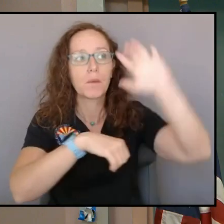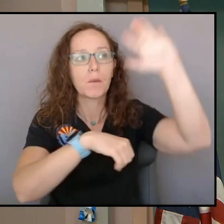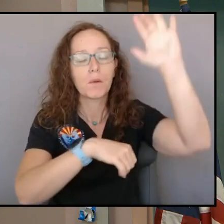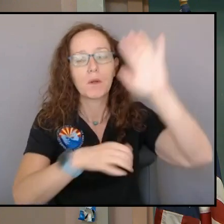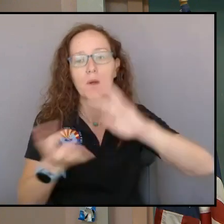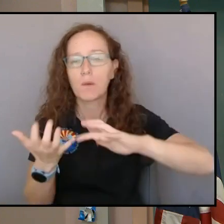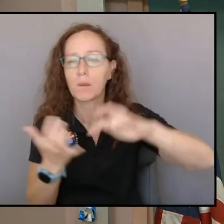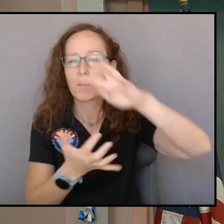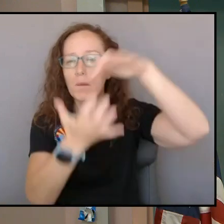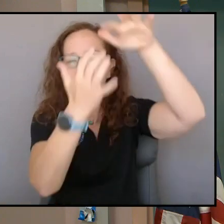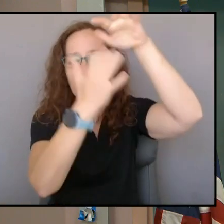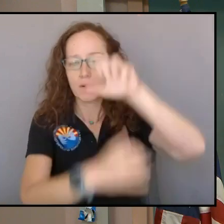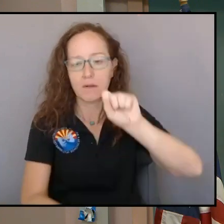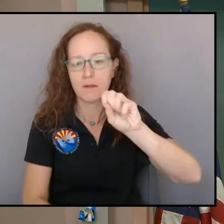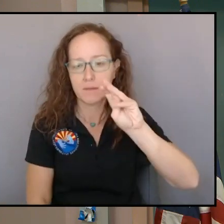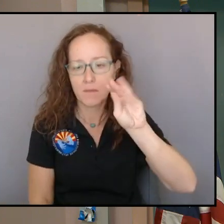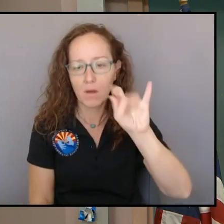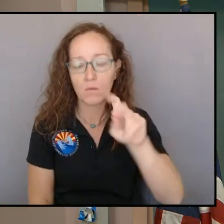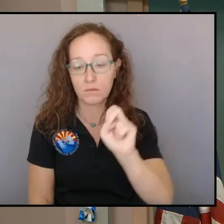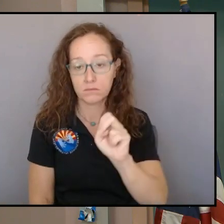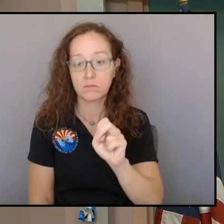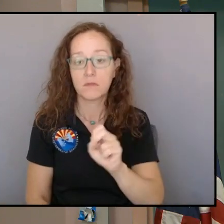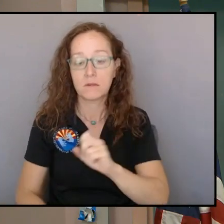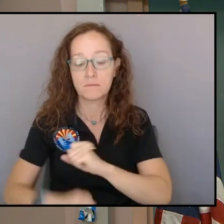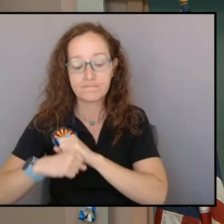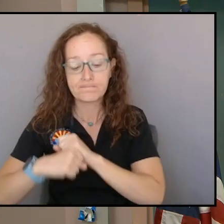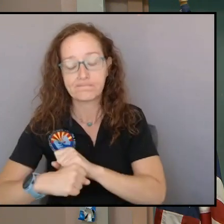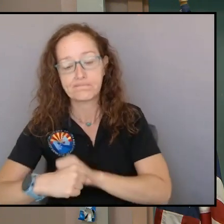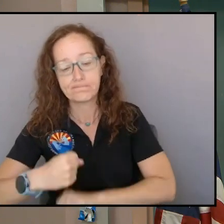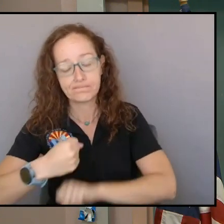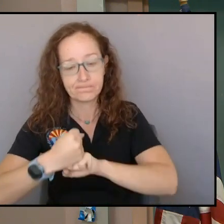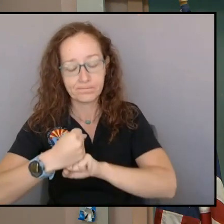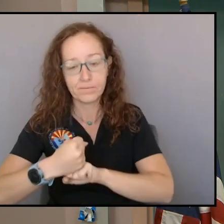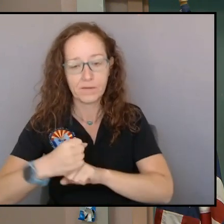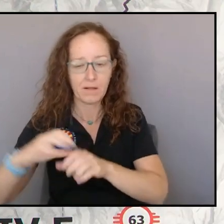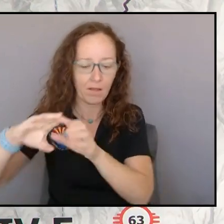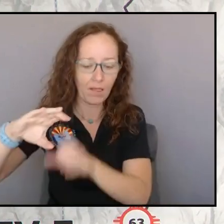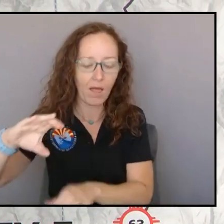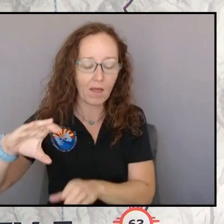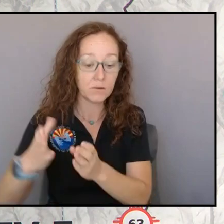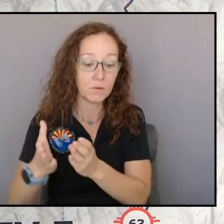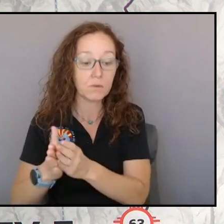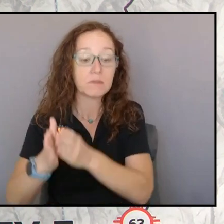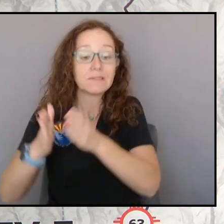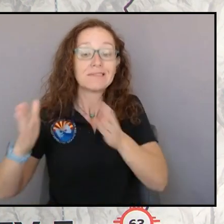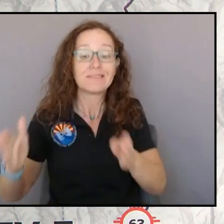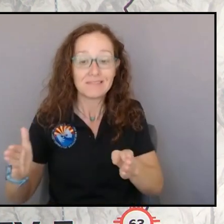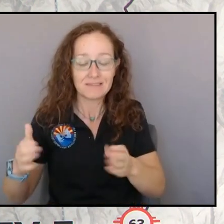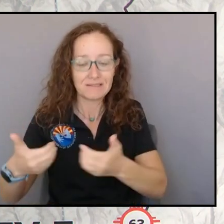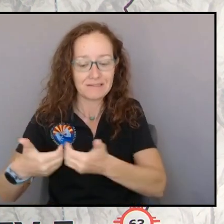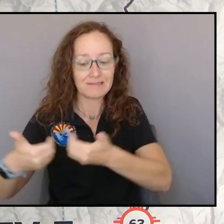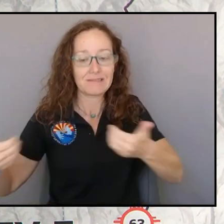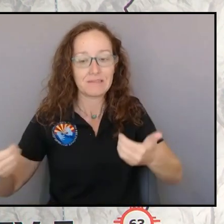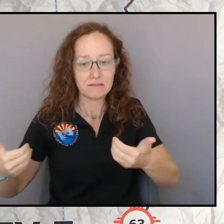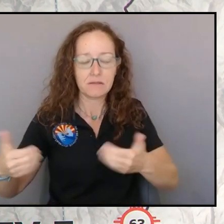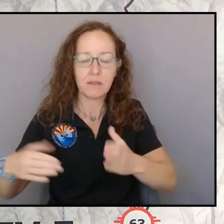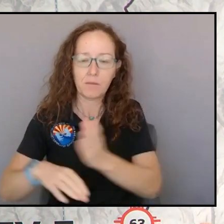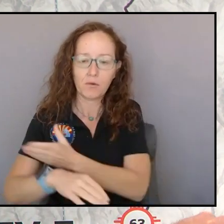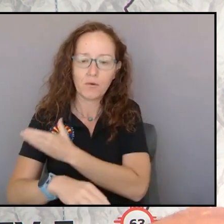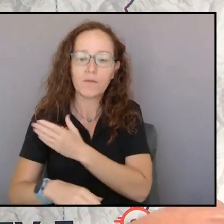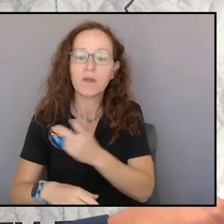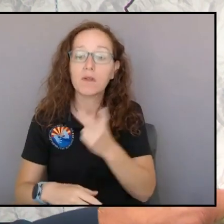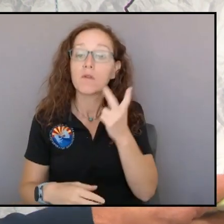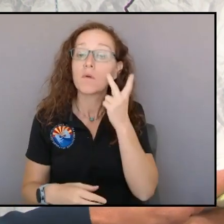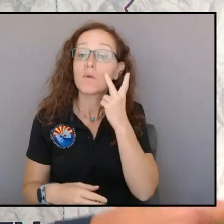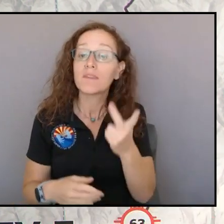these lines. So reinforcing means widening, improving. So a lot of this stuff you'll see here, you'll see the dozer line, and then you'll see these R's.